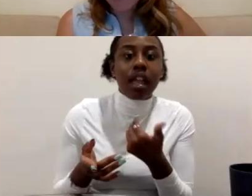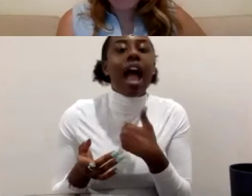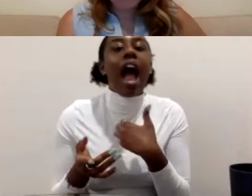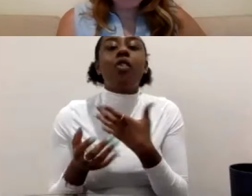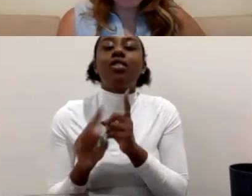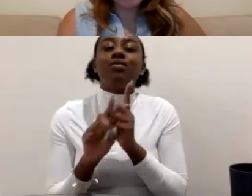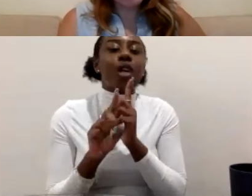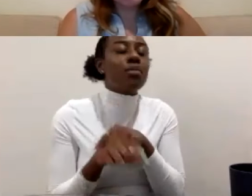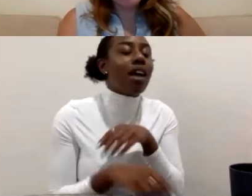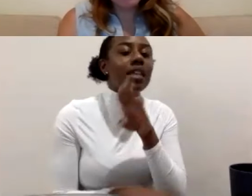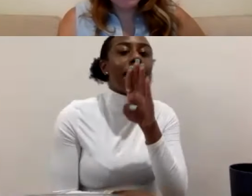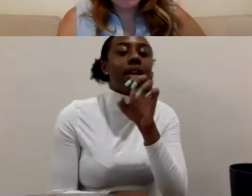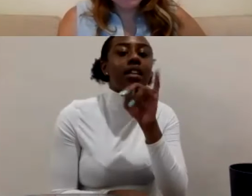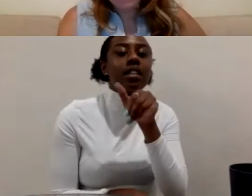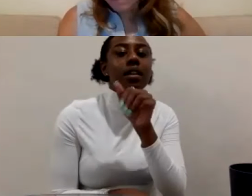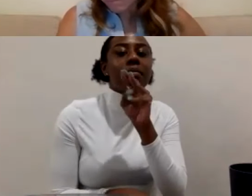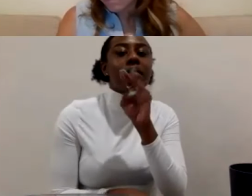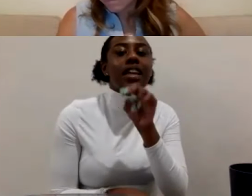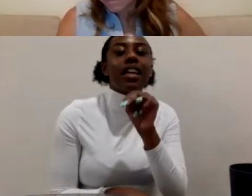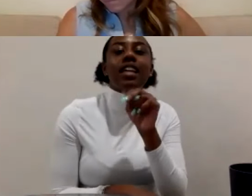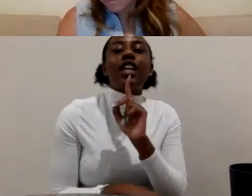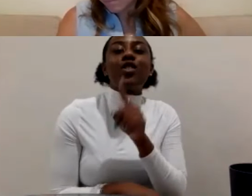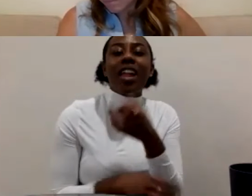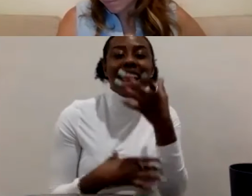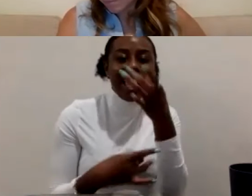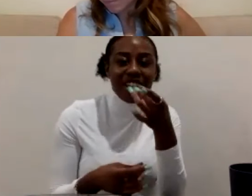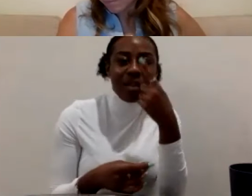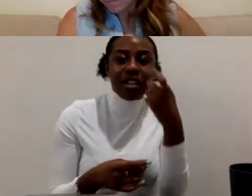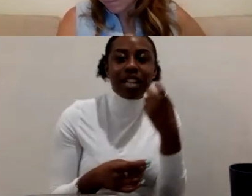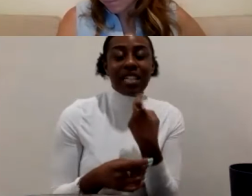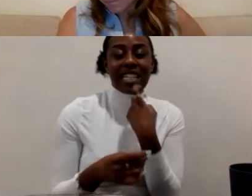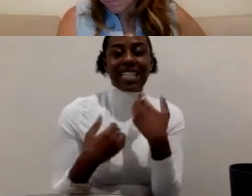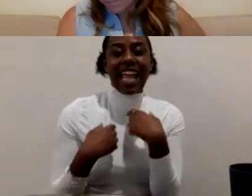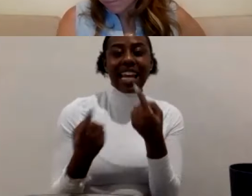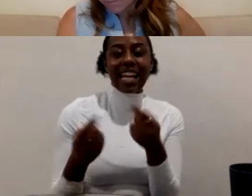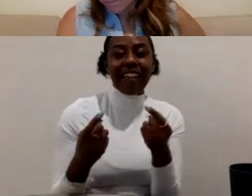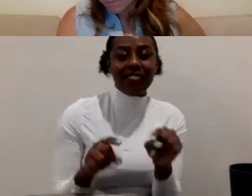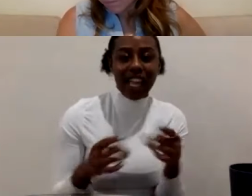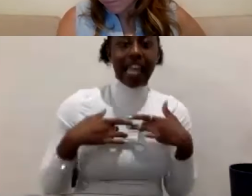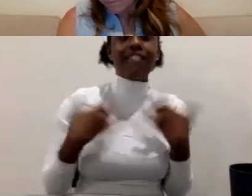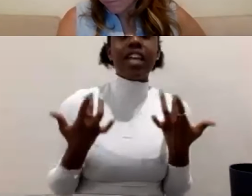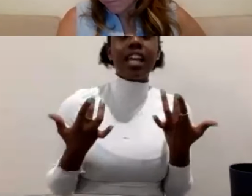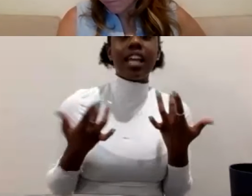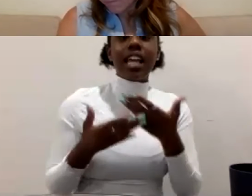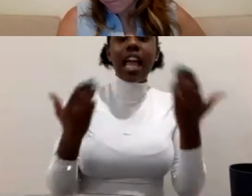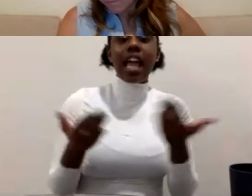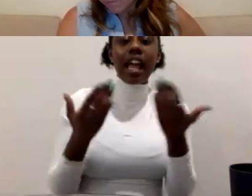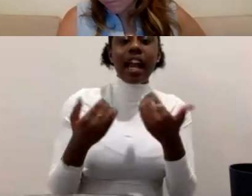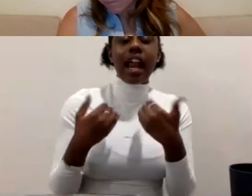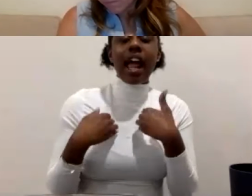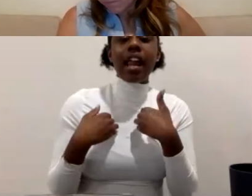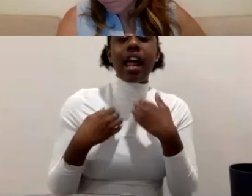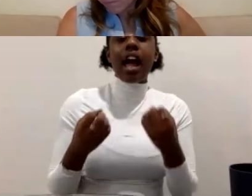Benjamin. Mm-hmm. It's interesting because we just had an event here that brought some high power activists down